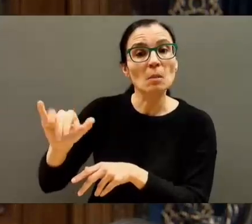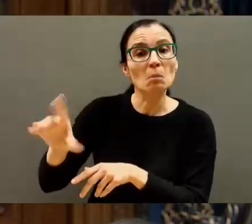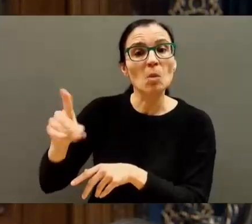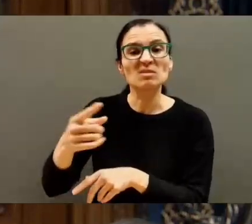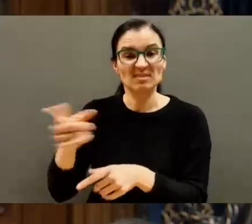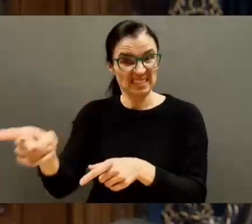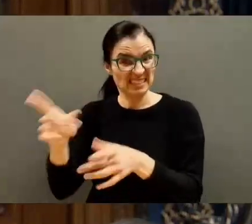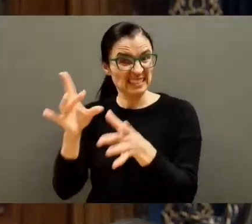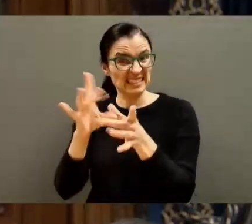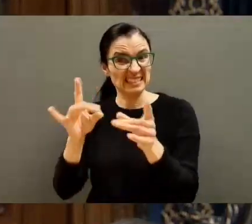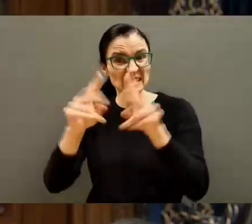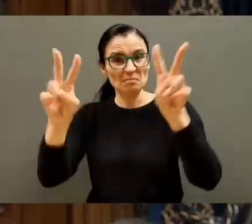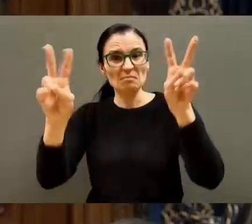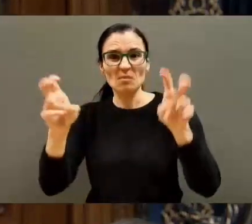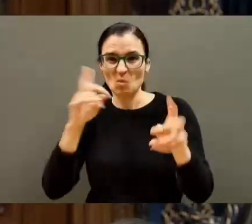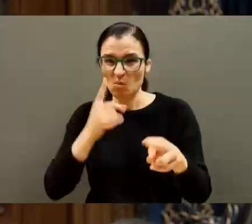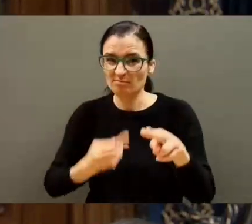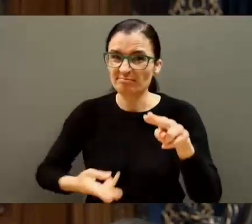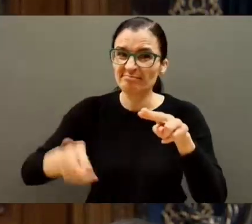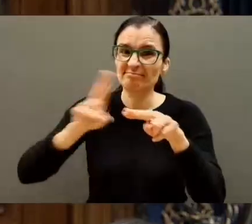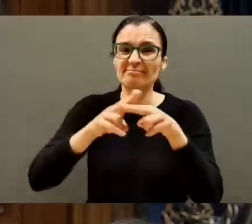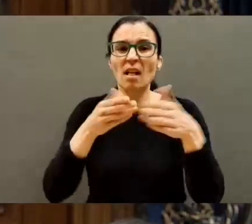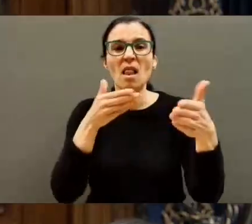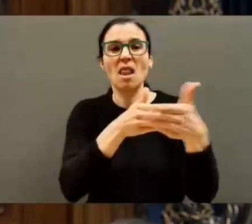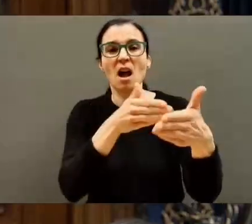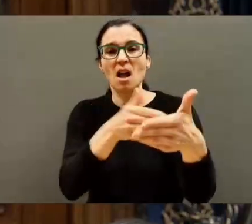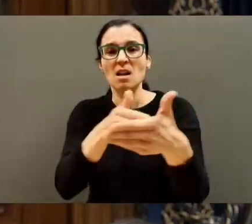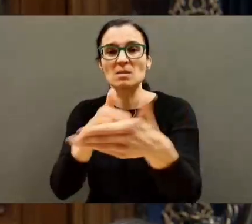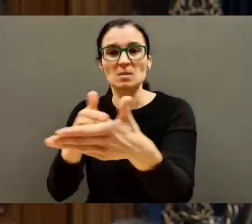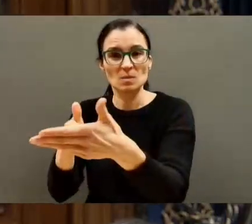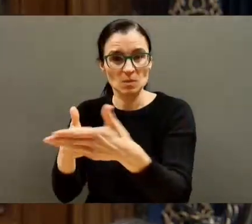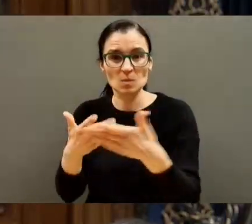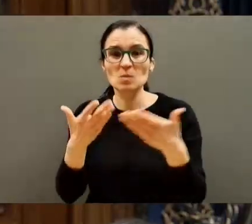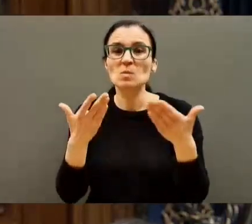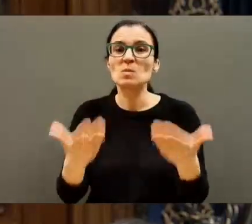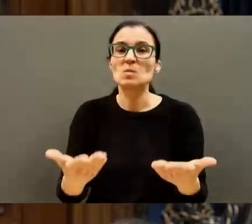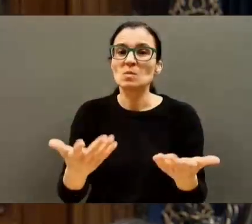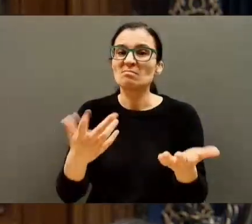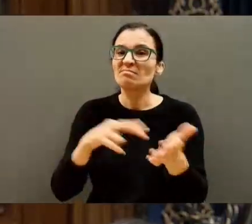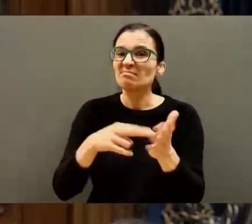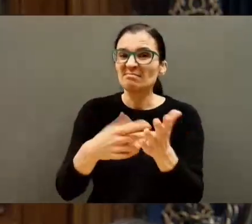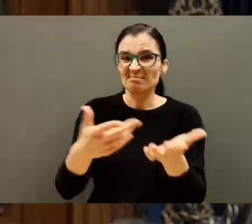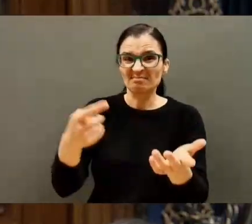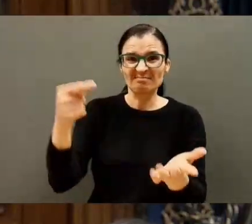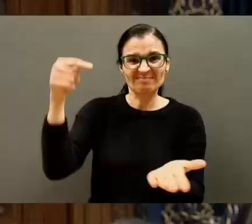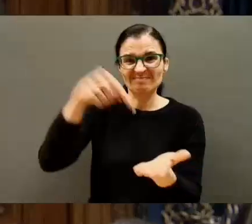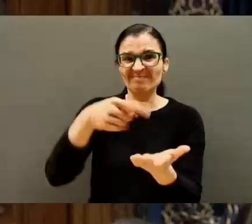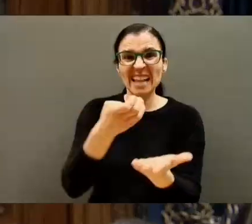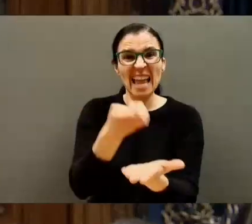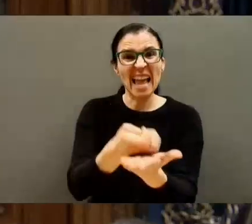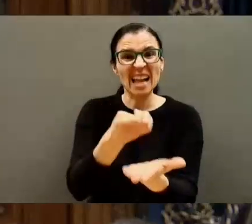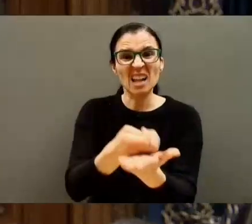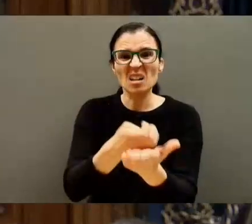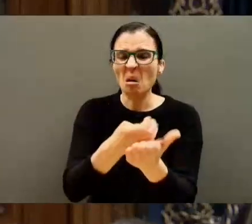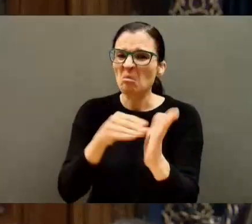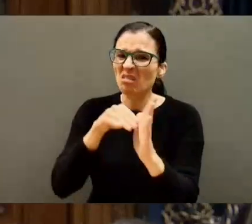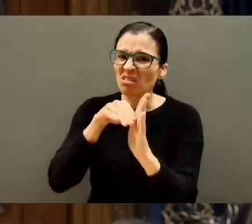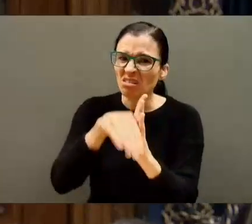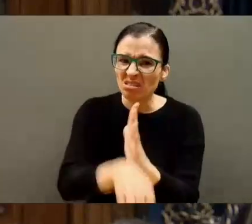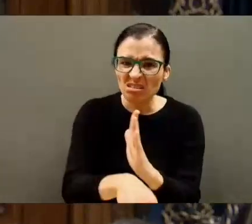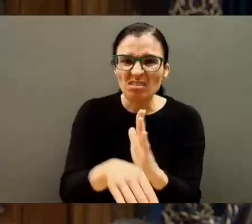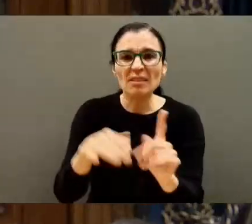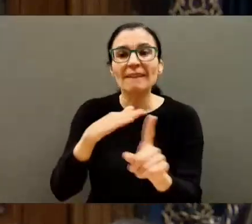and environmental outcomes," end quote. Will the Premier admit that his direction is creating